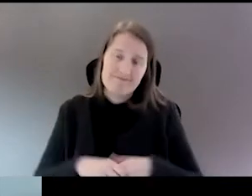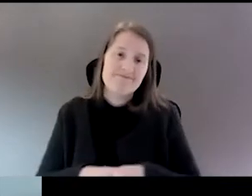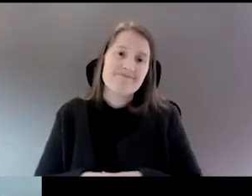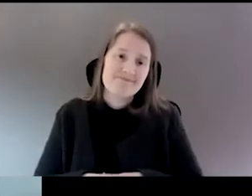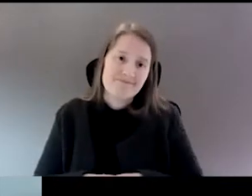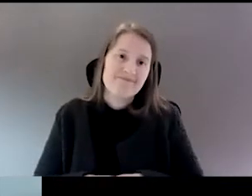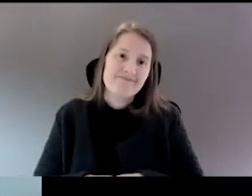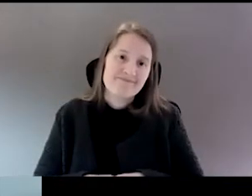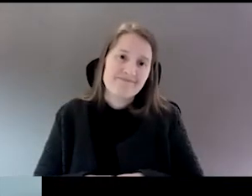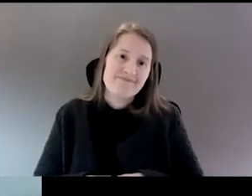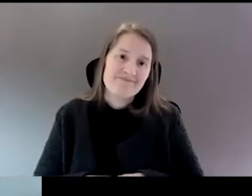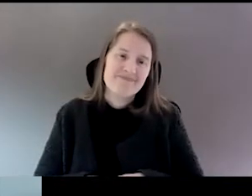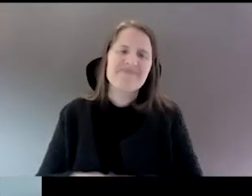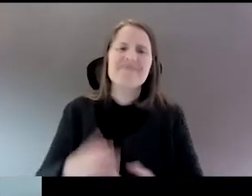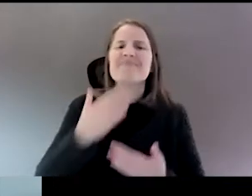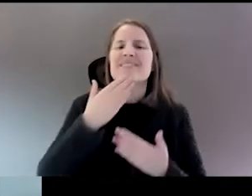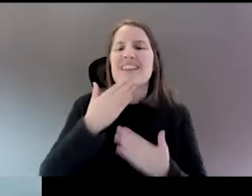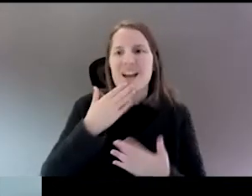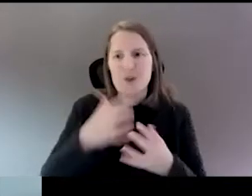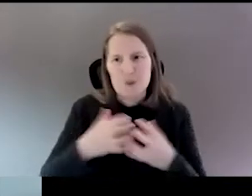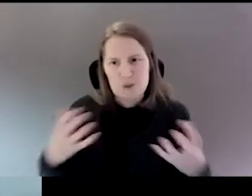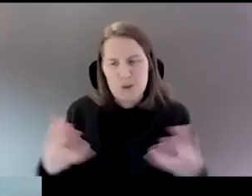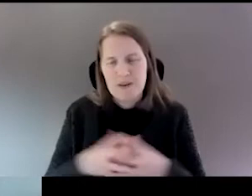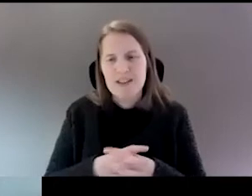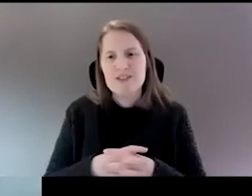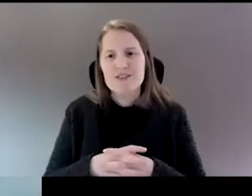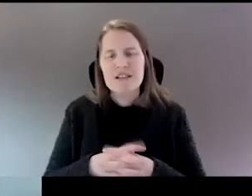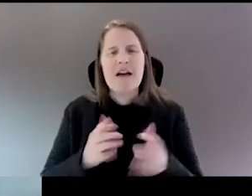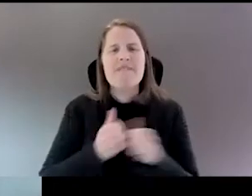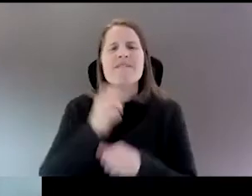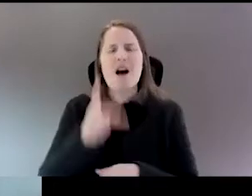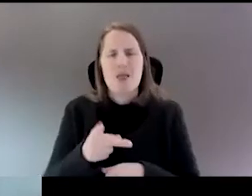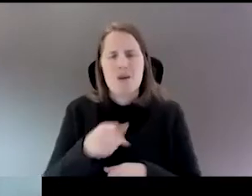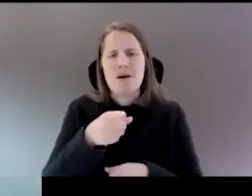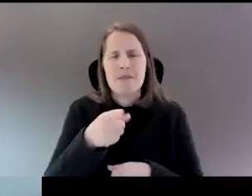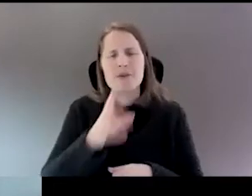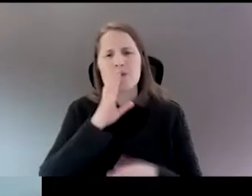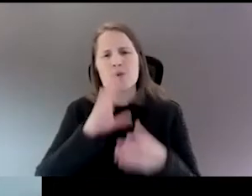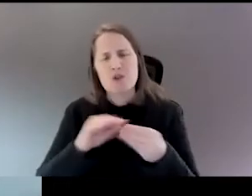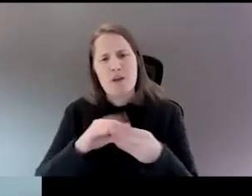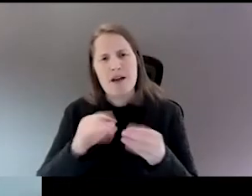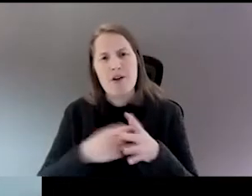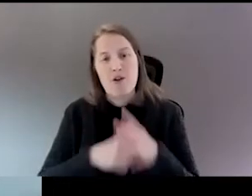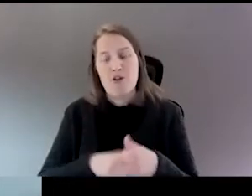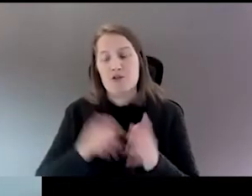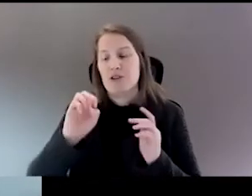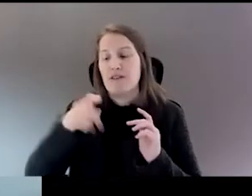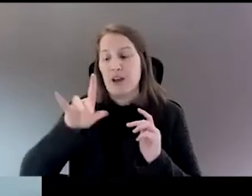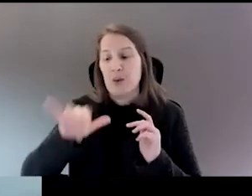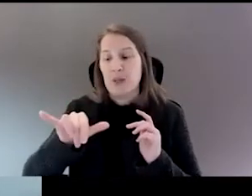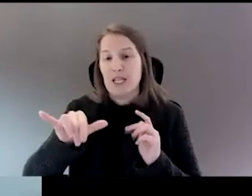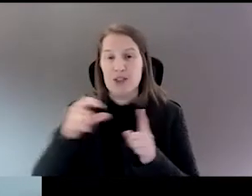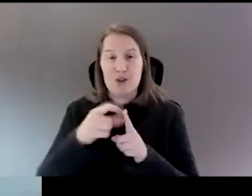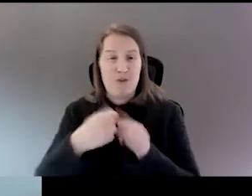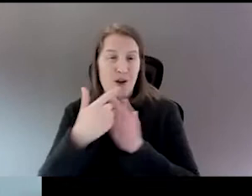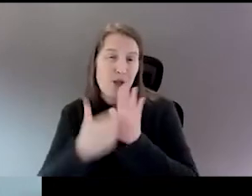Thank you so much for that. I think just as another follow-up, you talked about the origins of equity being a term out of law and commerce,